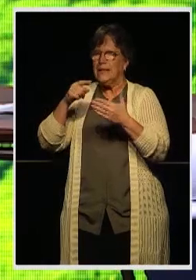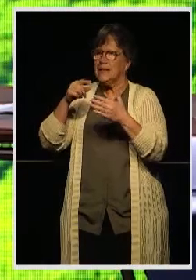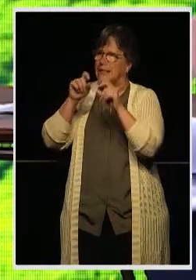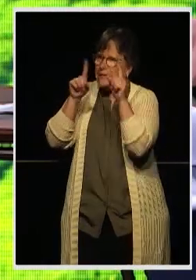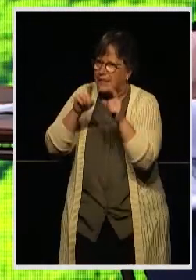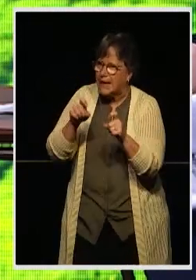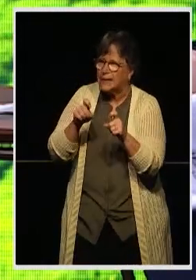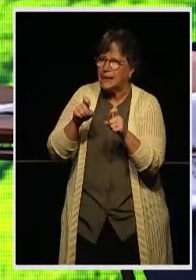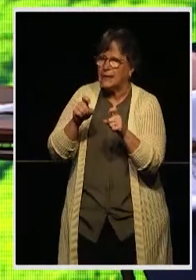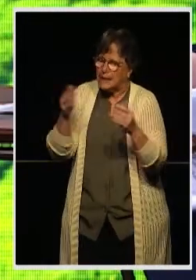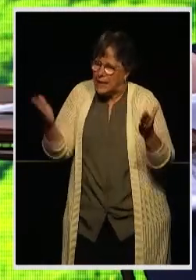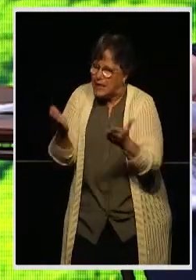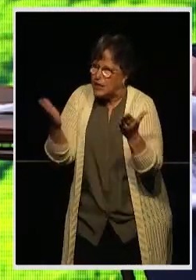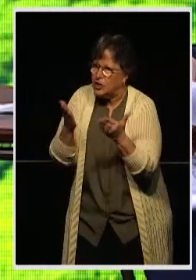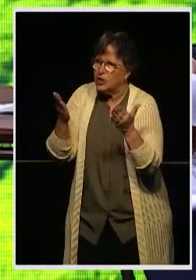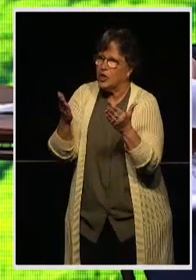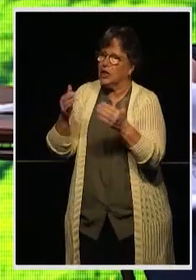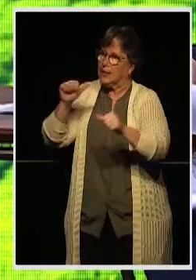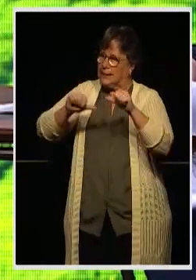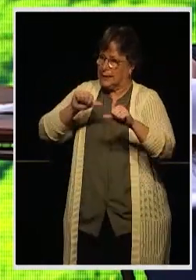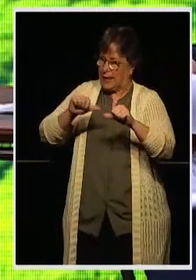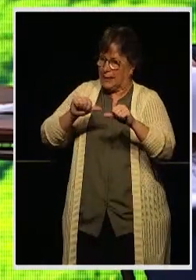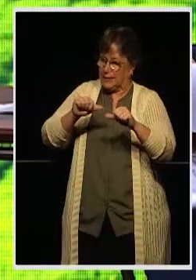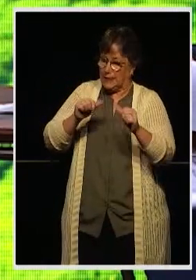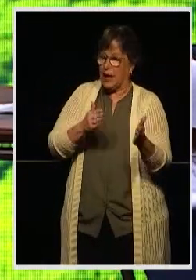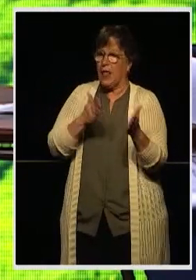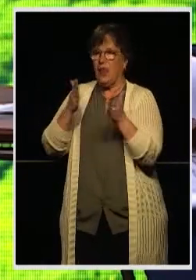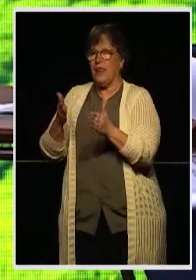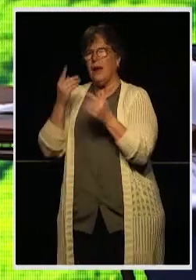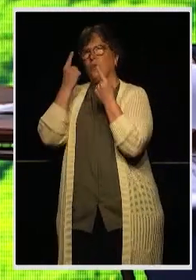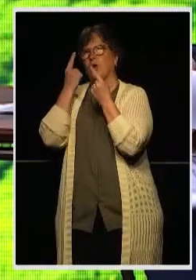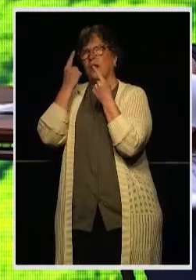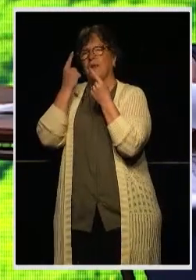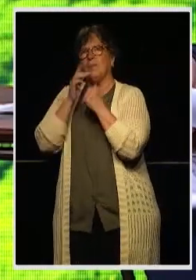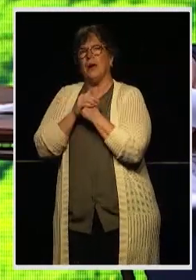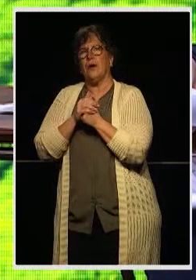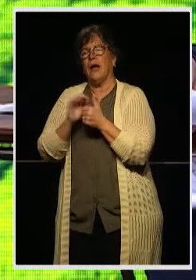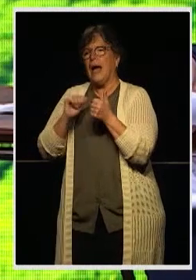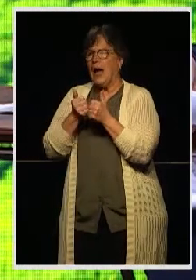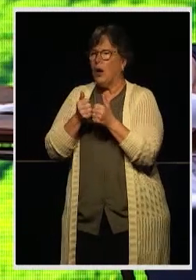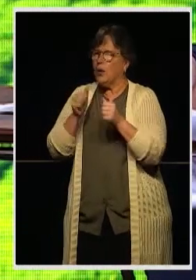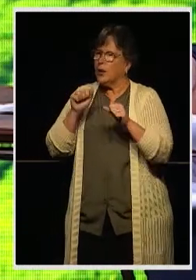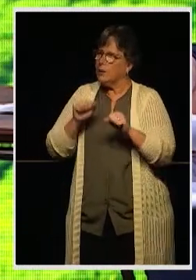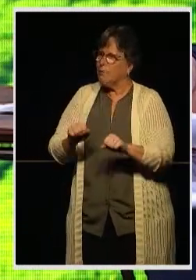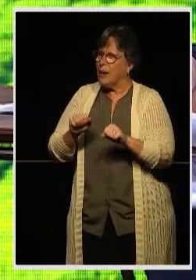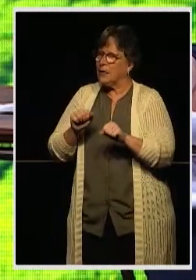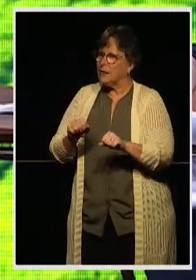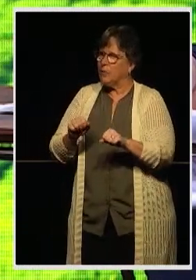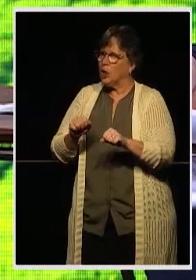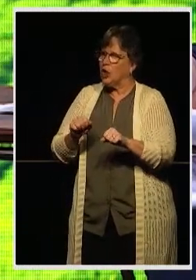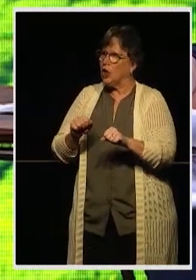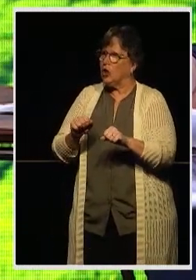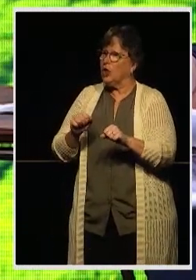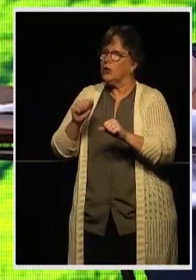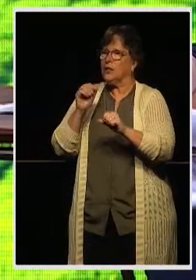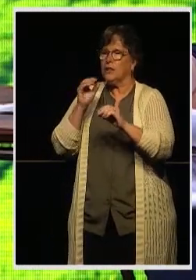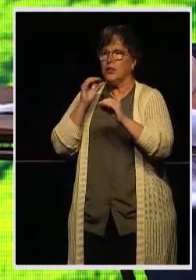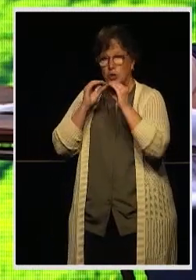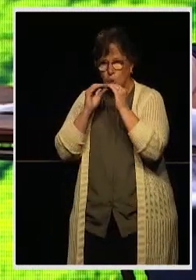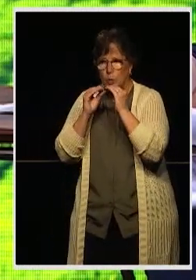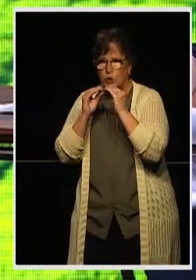driving the science forward. And then we're going to think about how can this possible emergent solution turn